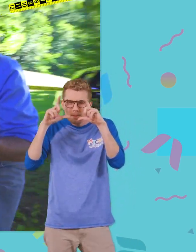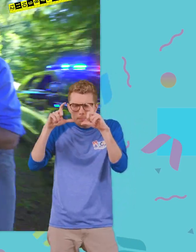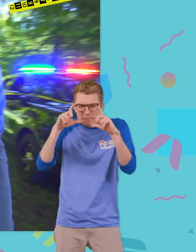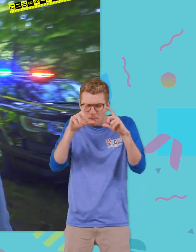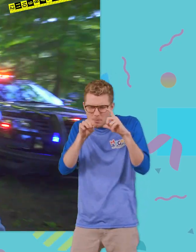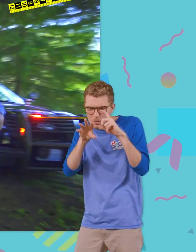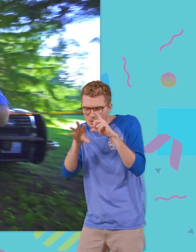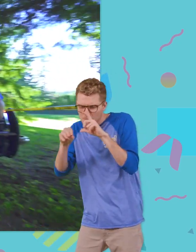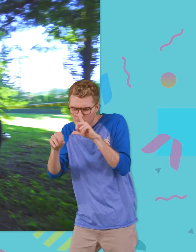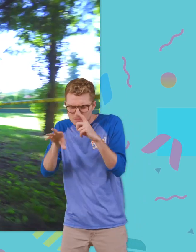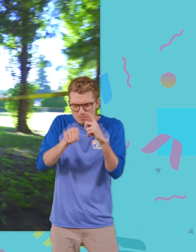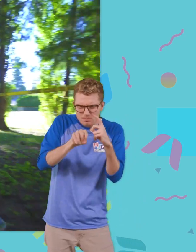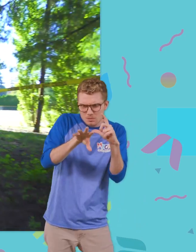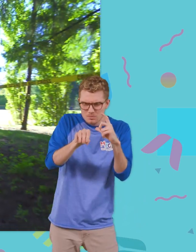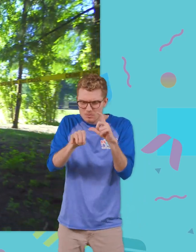turn it on.